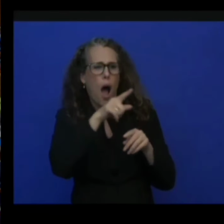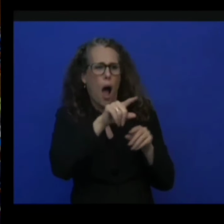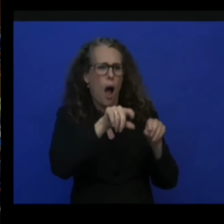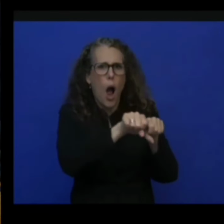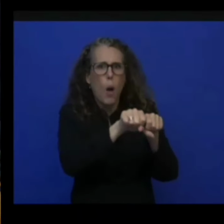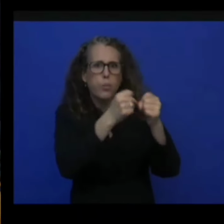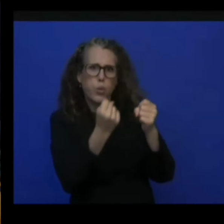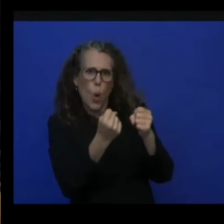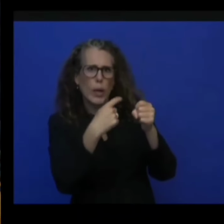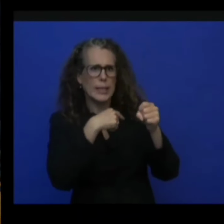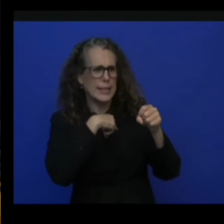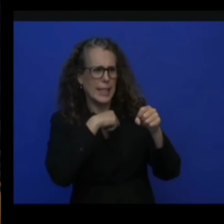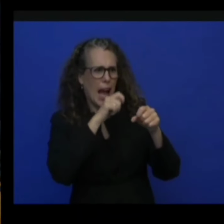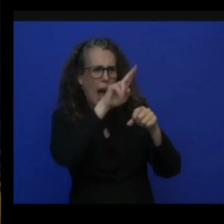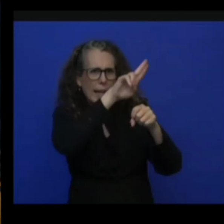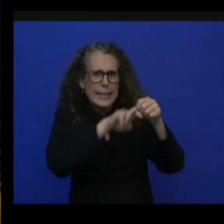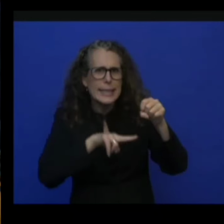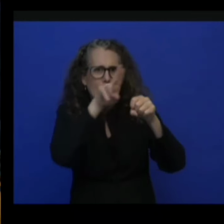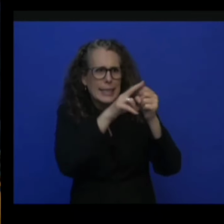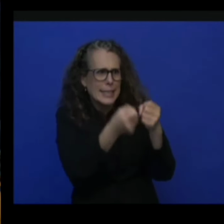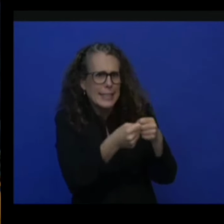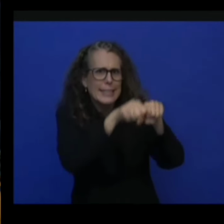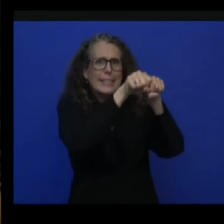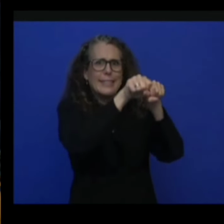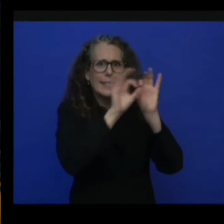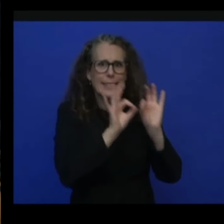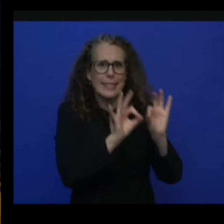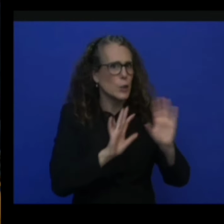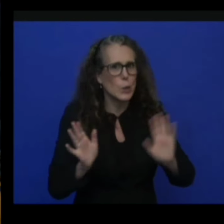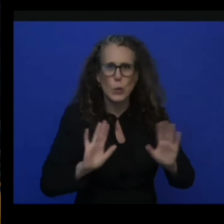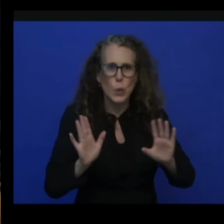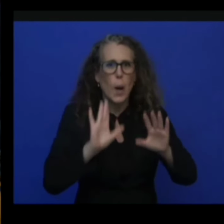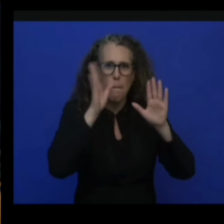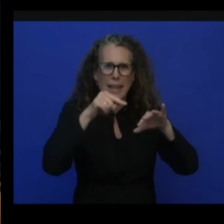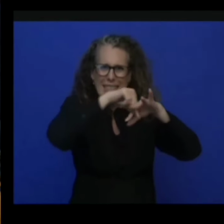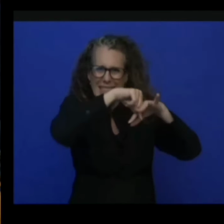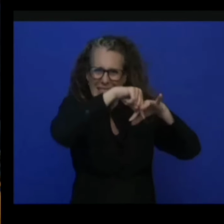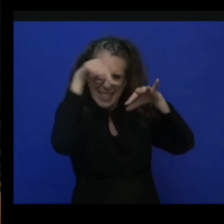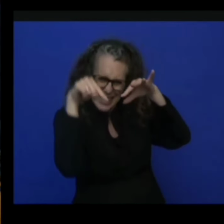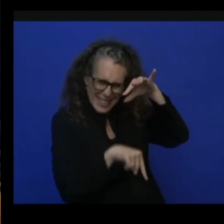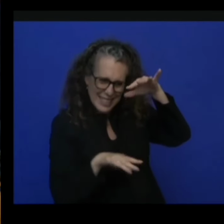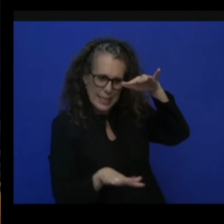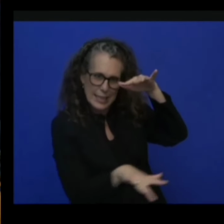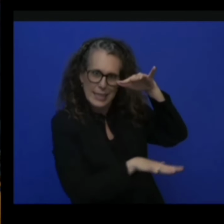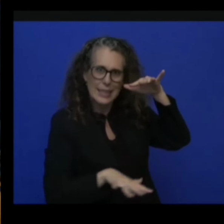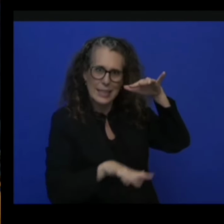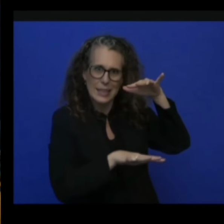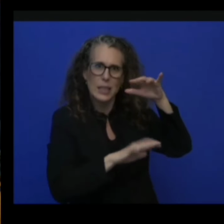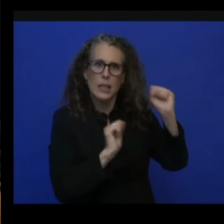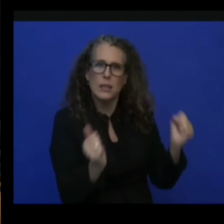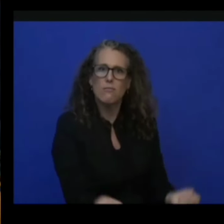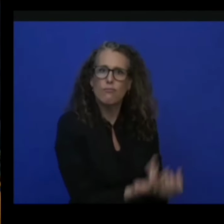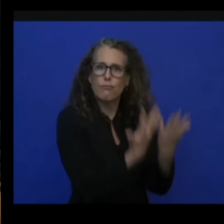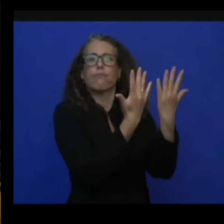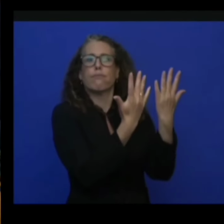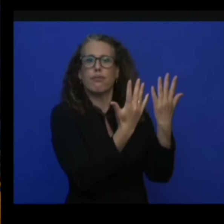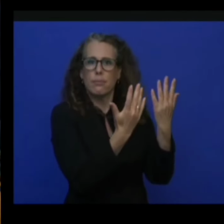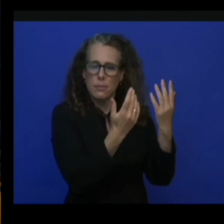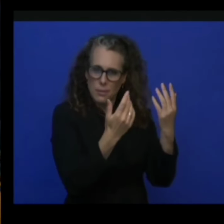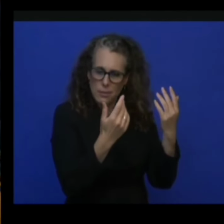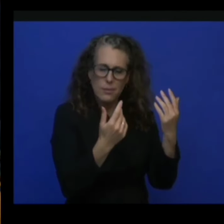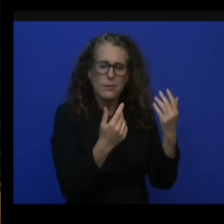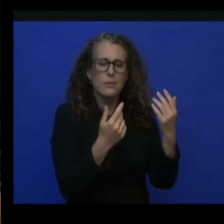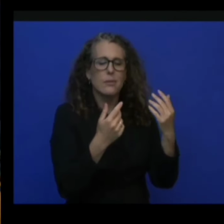quo. Rather than restricting it, we must revitalize multilateralism so